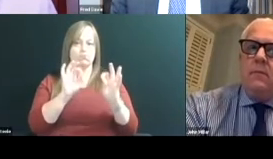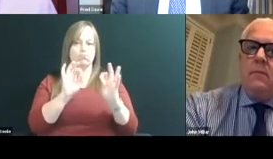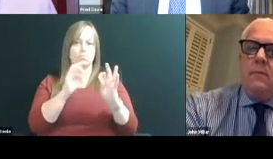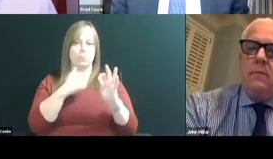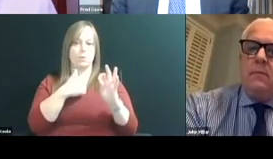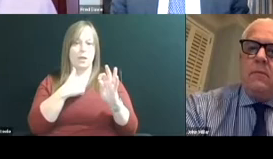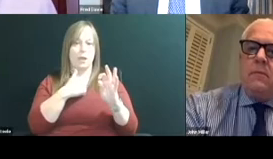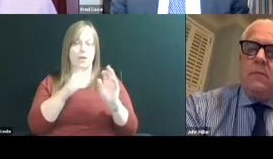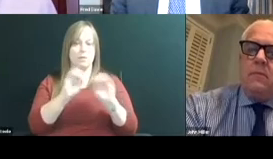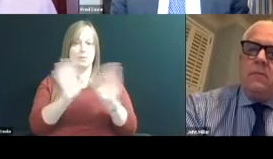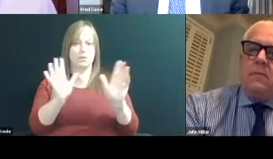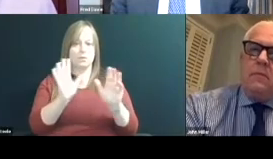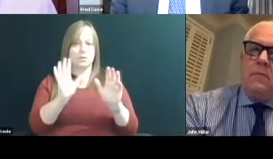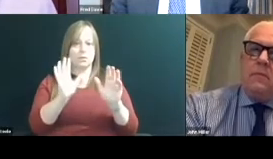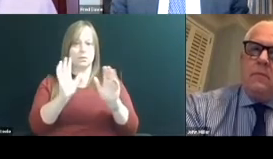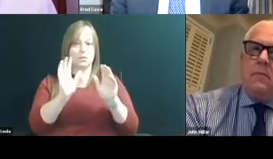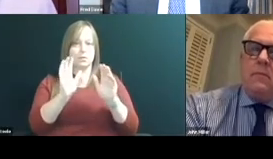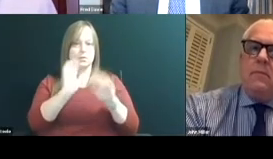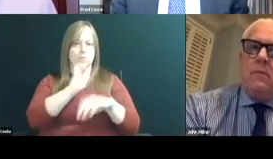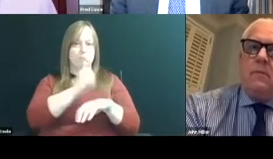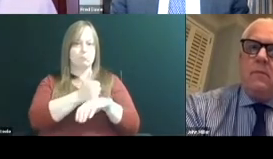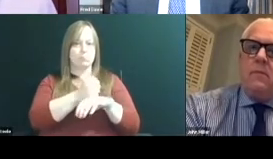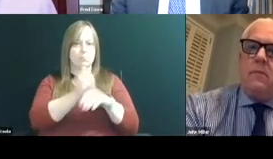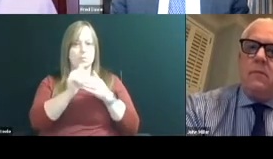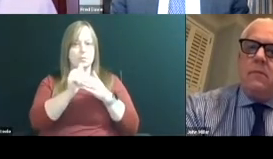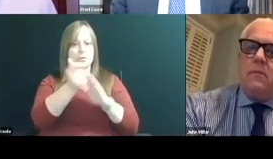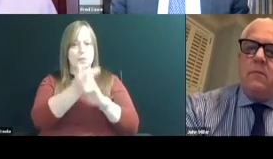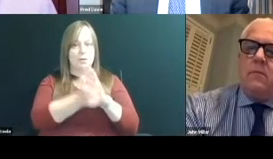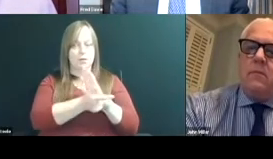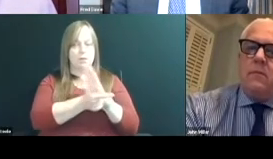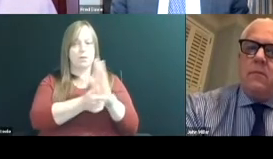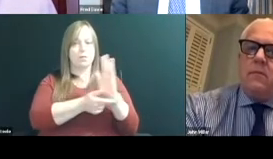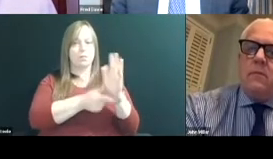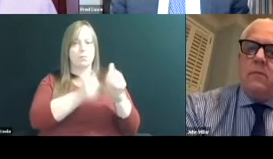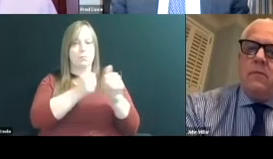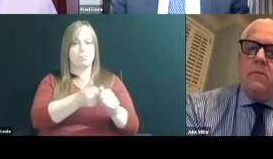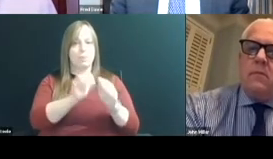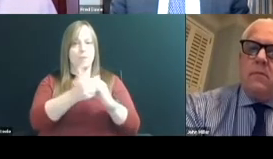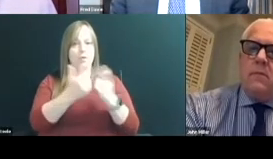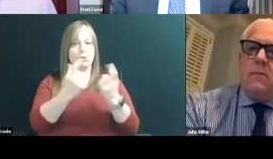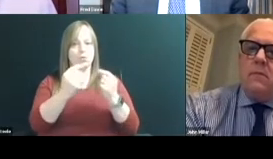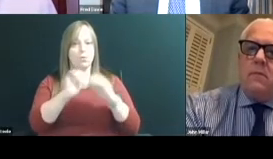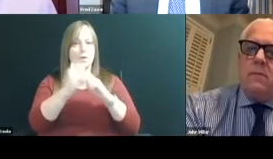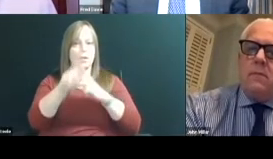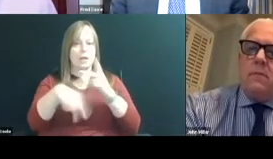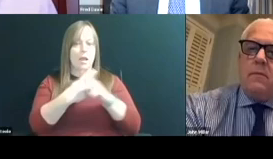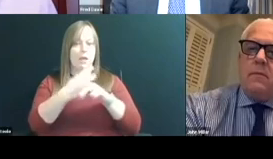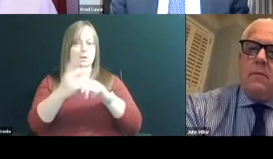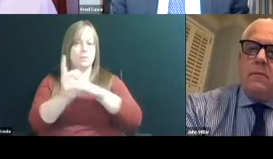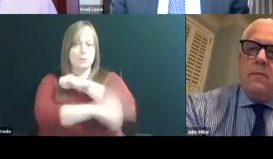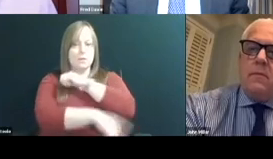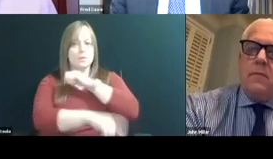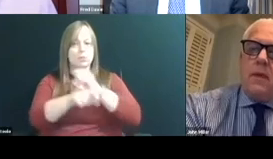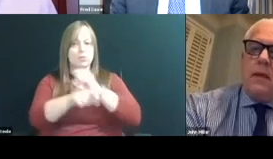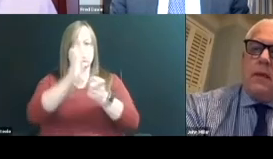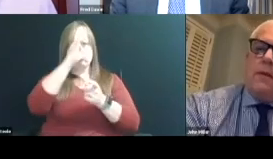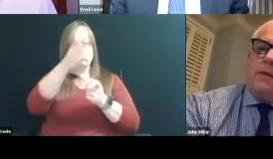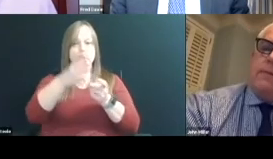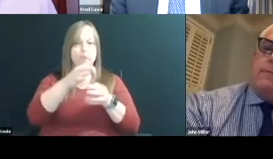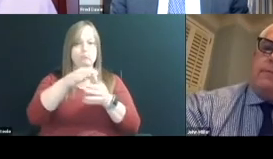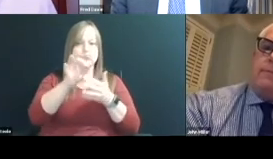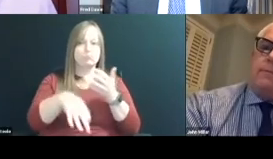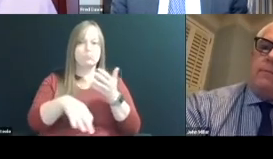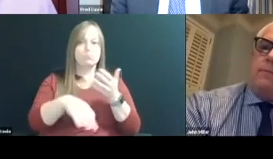a fairly significant guide in how those cases should be adjudicated and what kind of discipline should be made